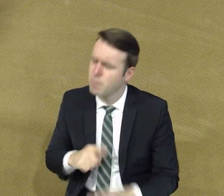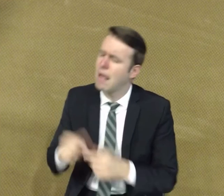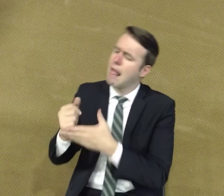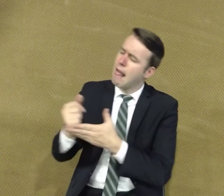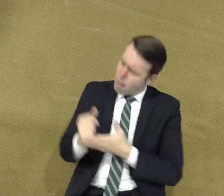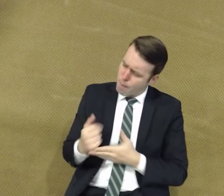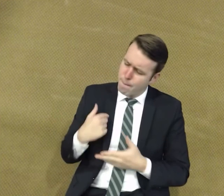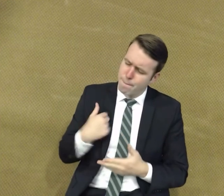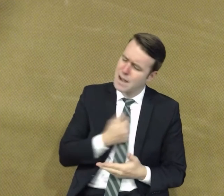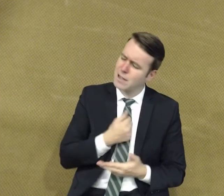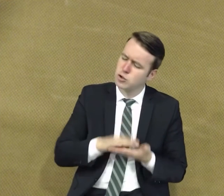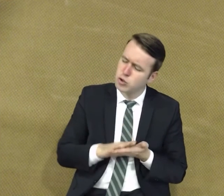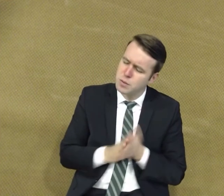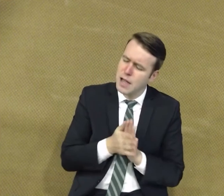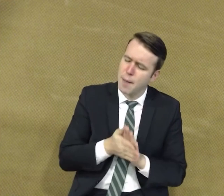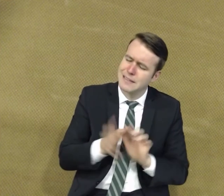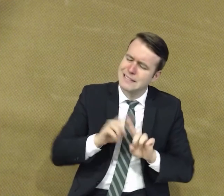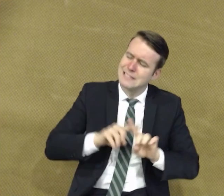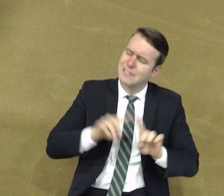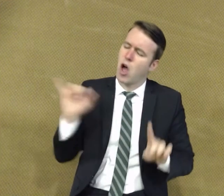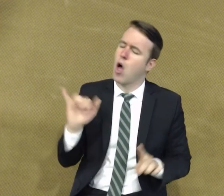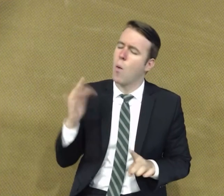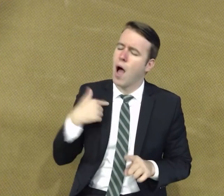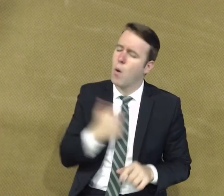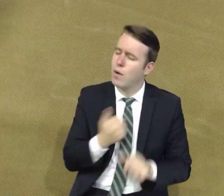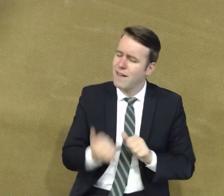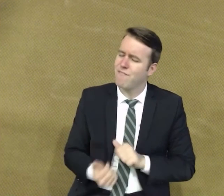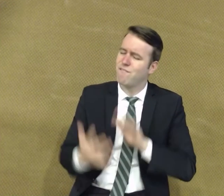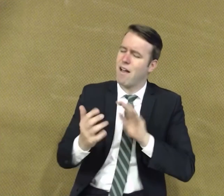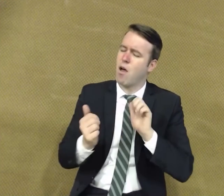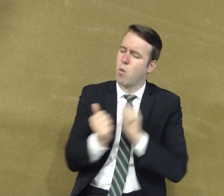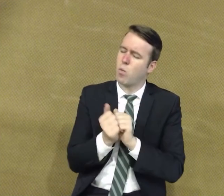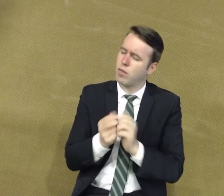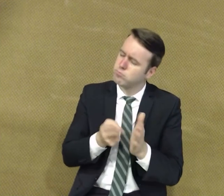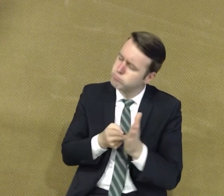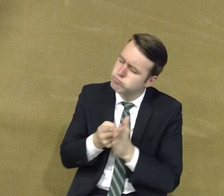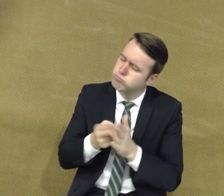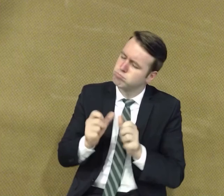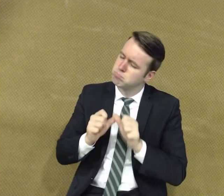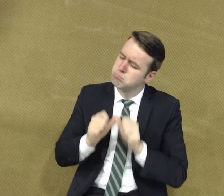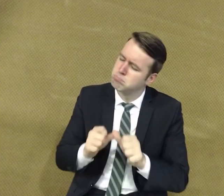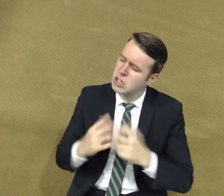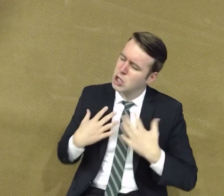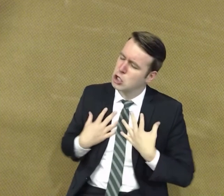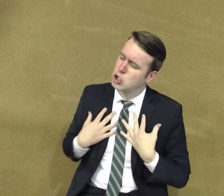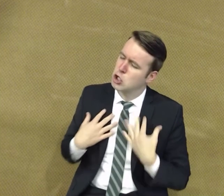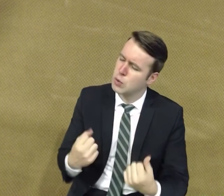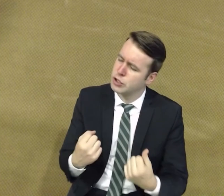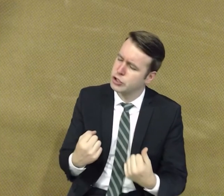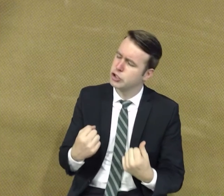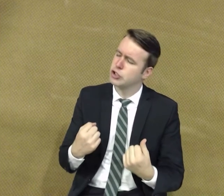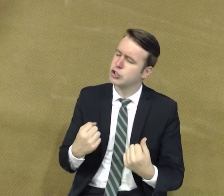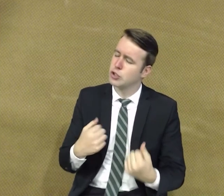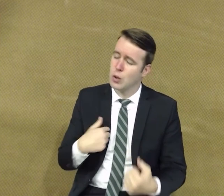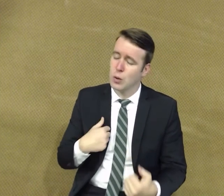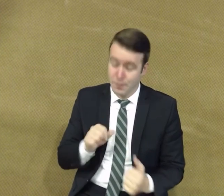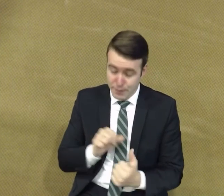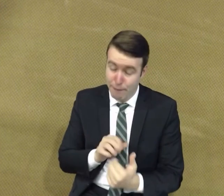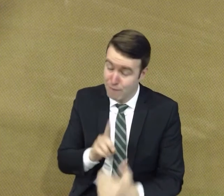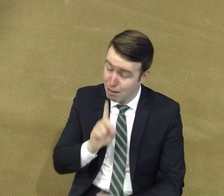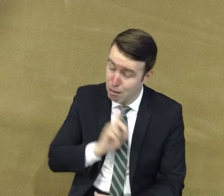But help us to also be different in that we face it with resilience and courage. All the